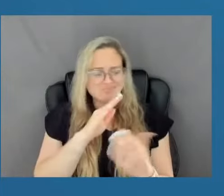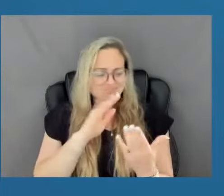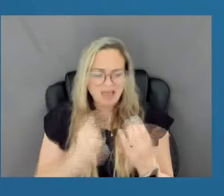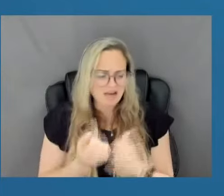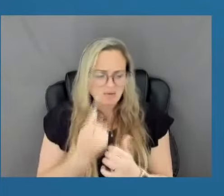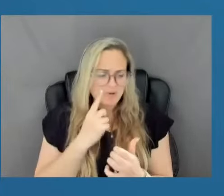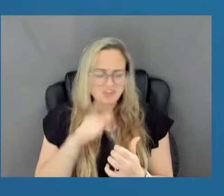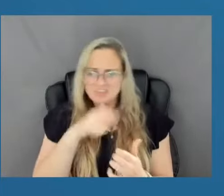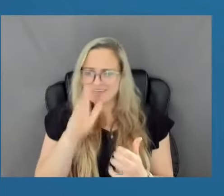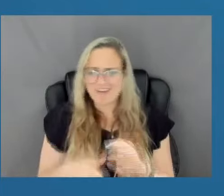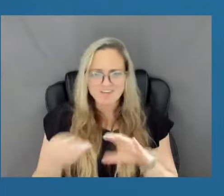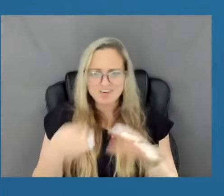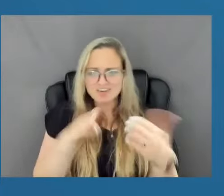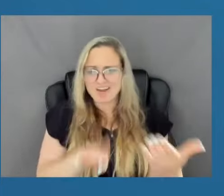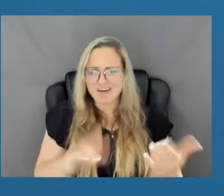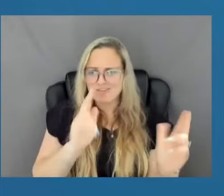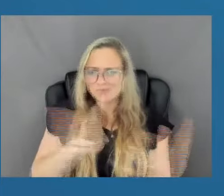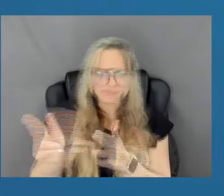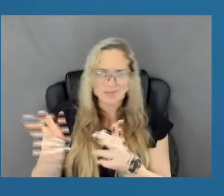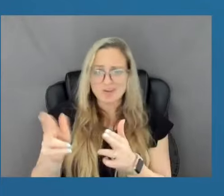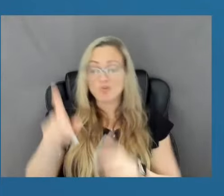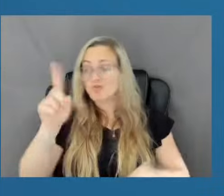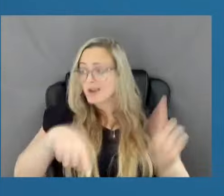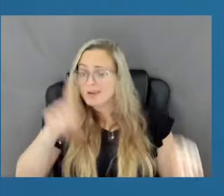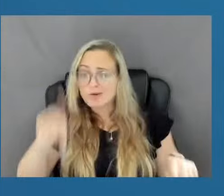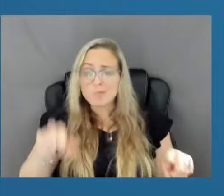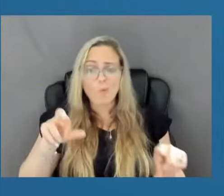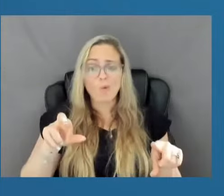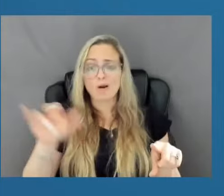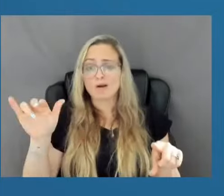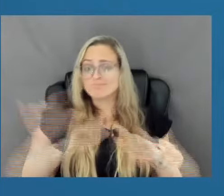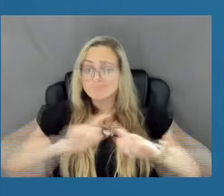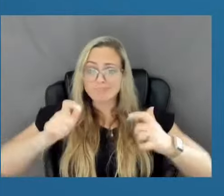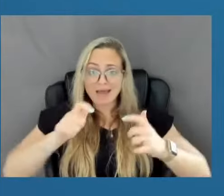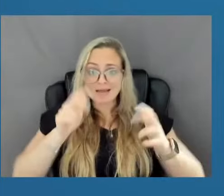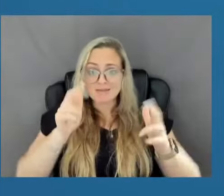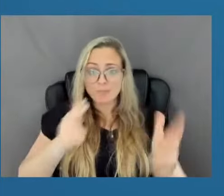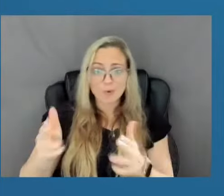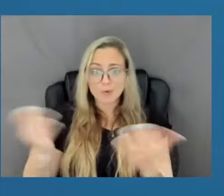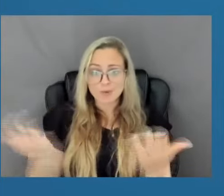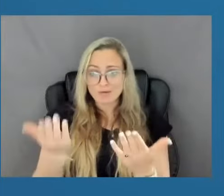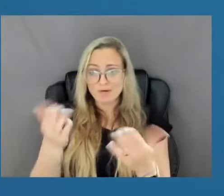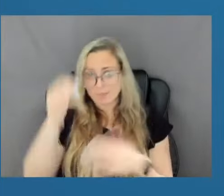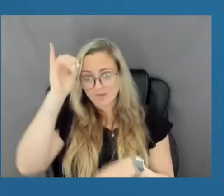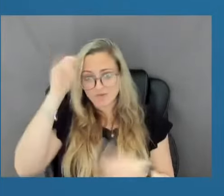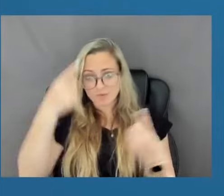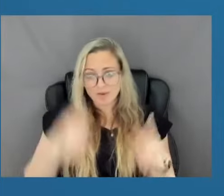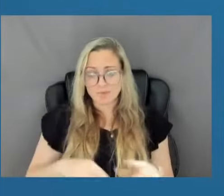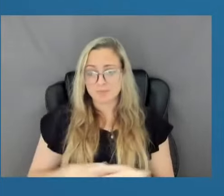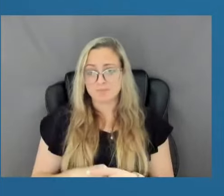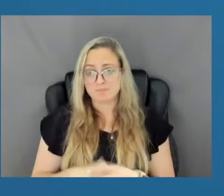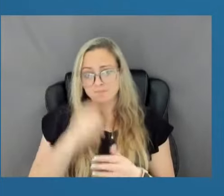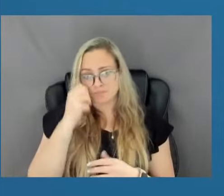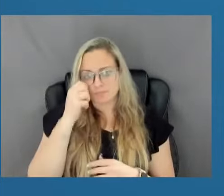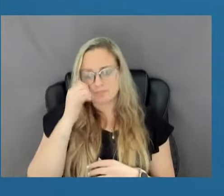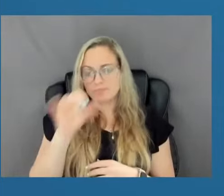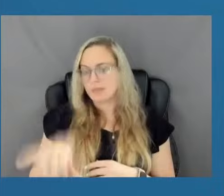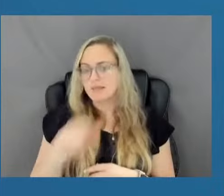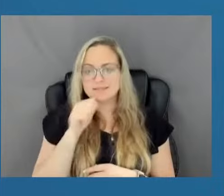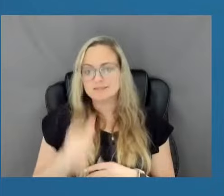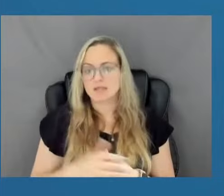the random street violence or a mass murder like we experienced here in Buffalo. That is not